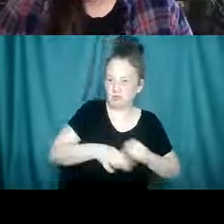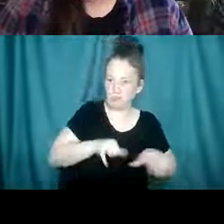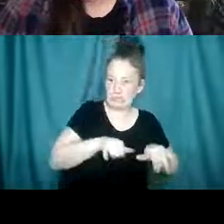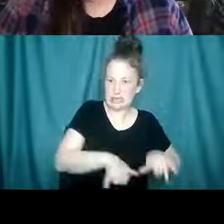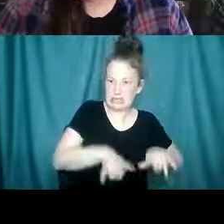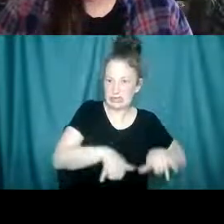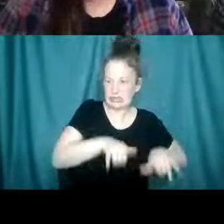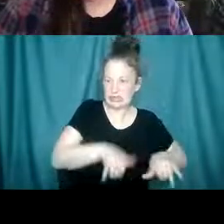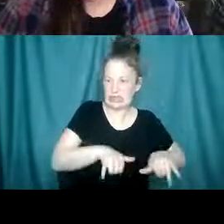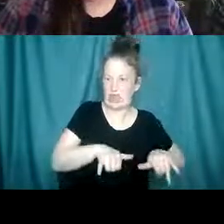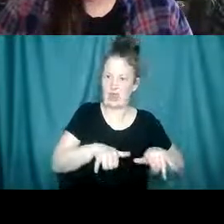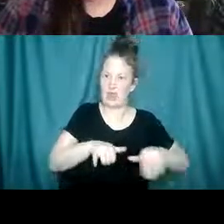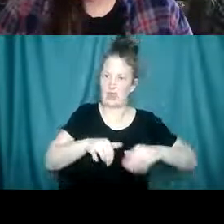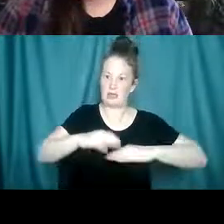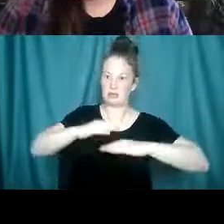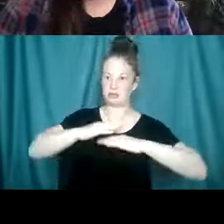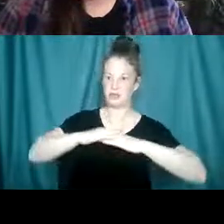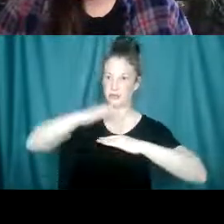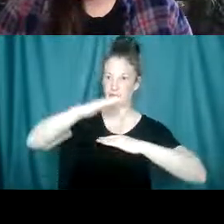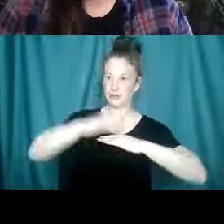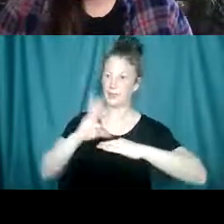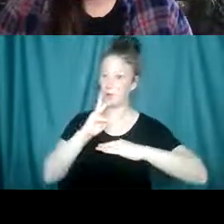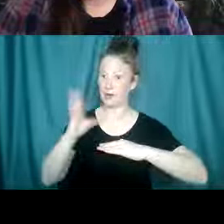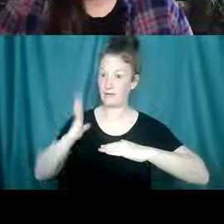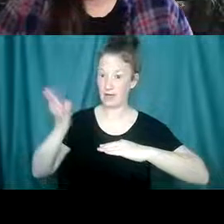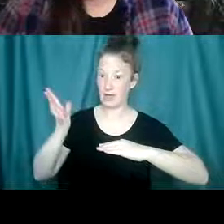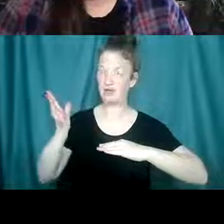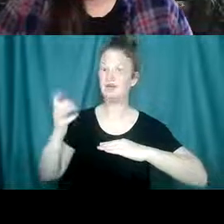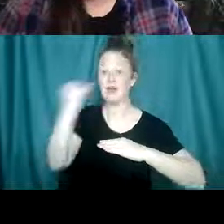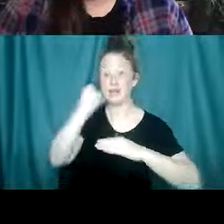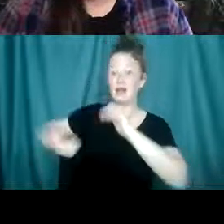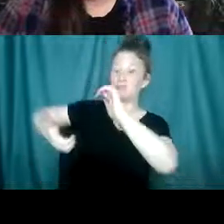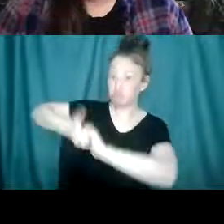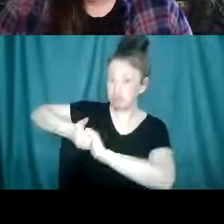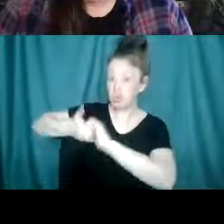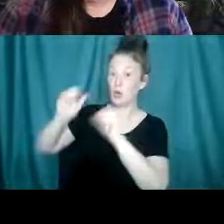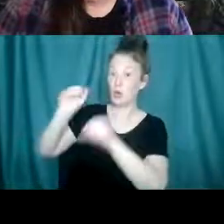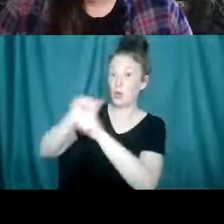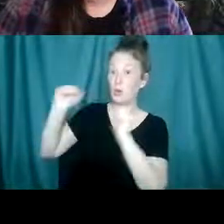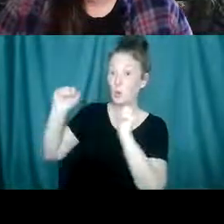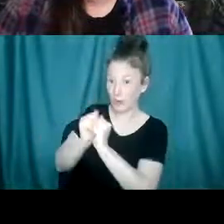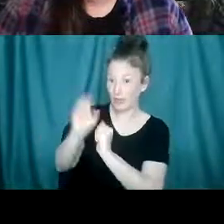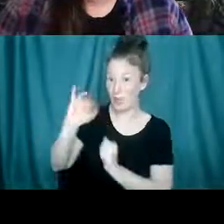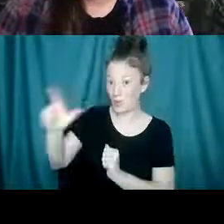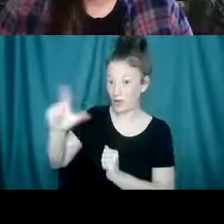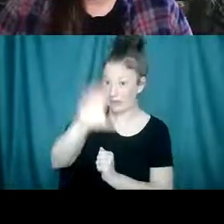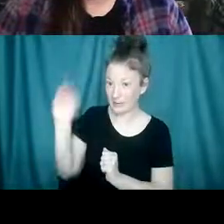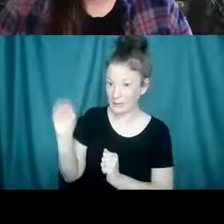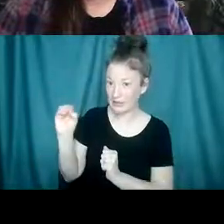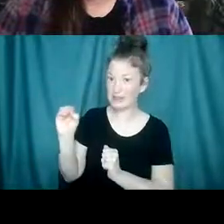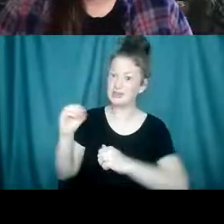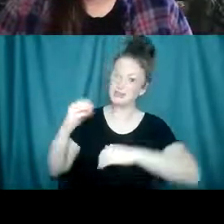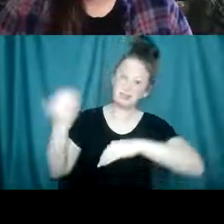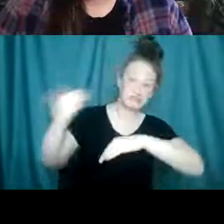And if we can just like work with them and then figure out if this actually is very secure, then yeah,